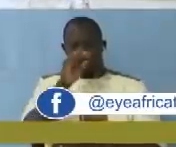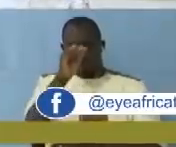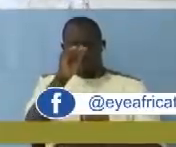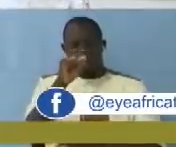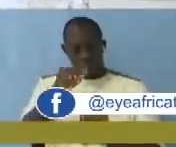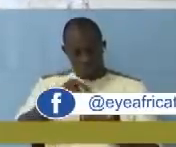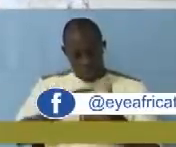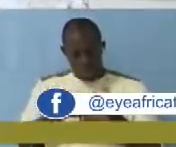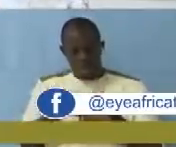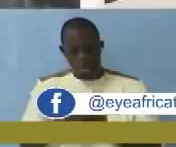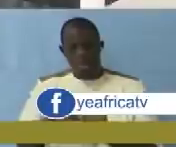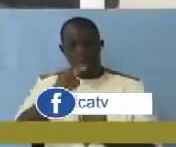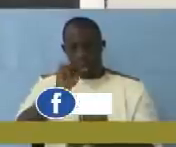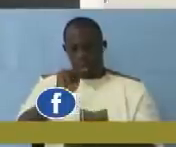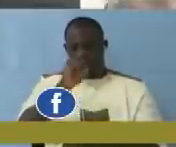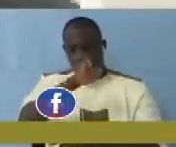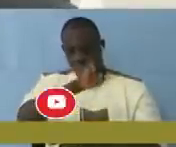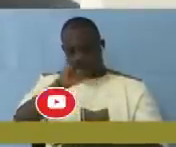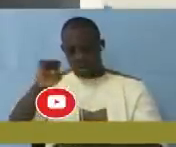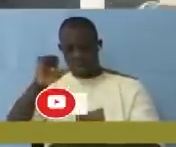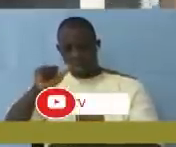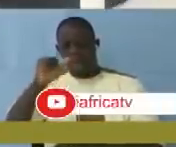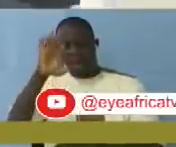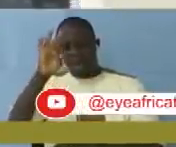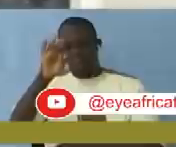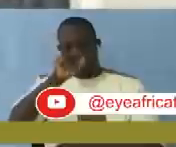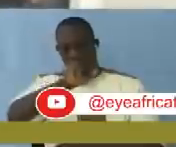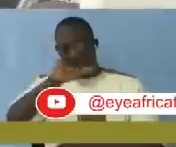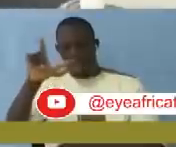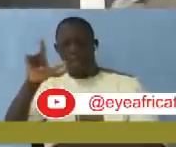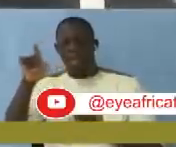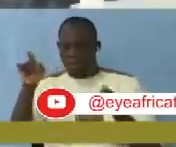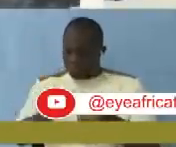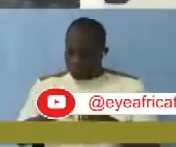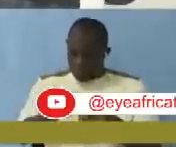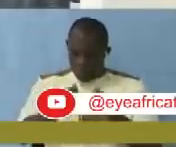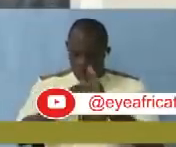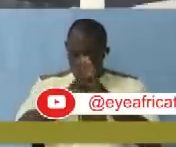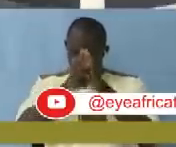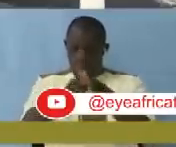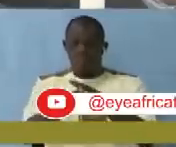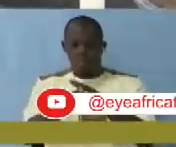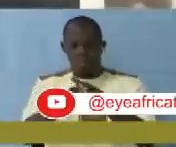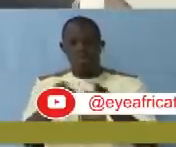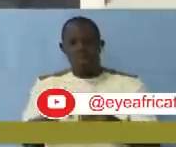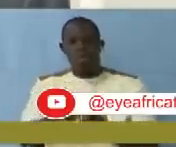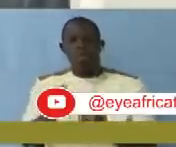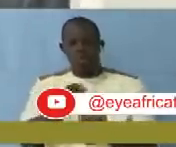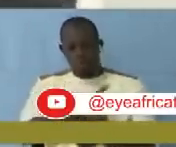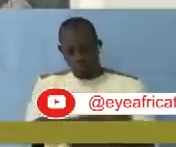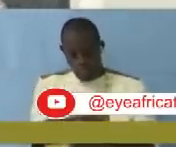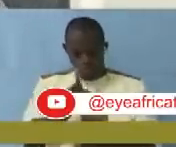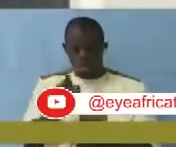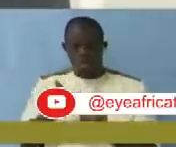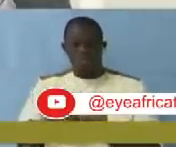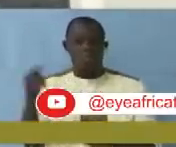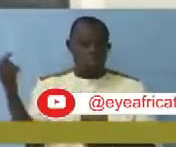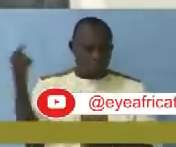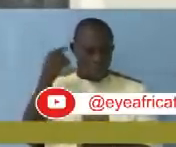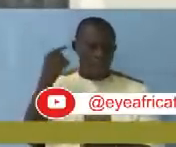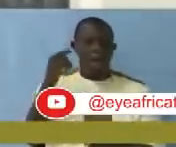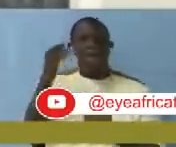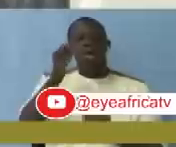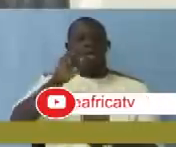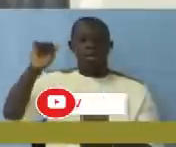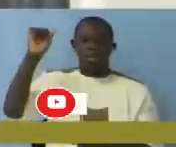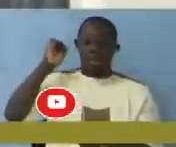It's the same example we received yesterday. Really? It's the same example that Bishop objected to. They are playing from the